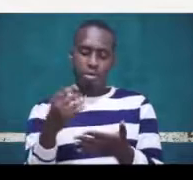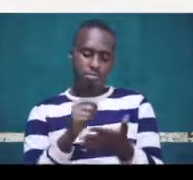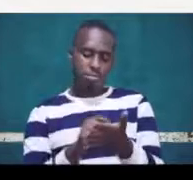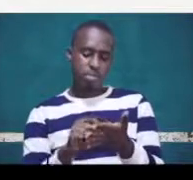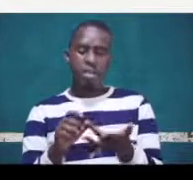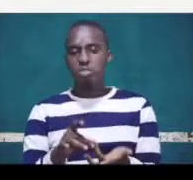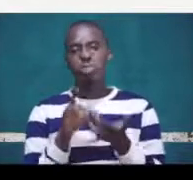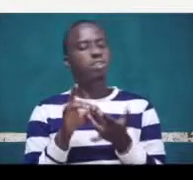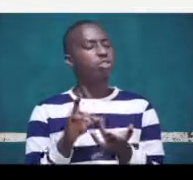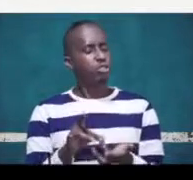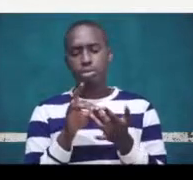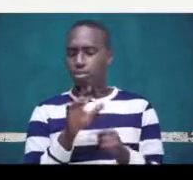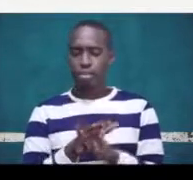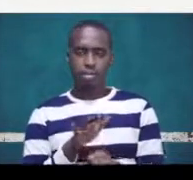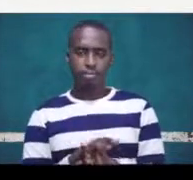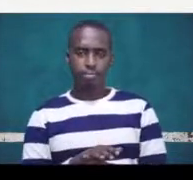Special, very special.